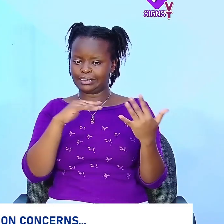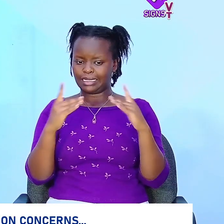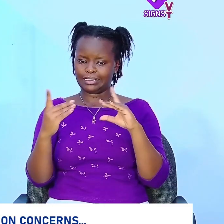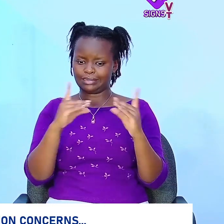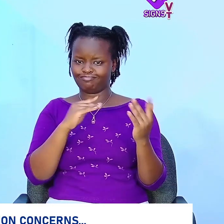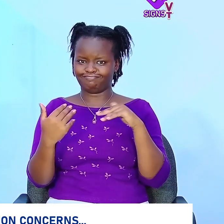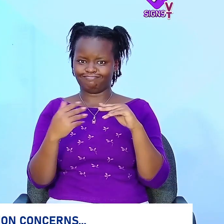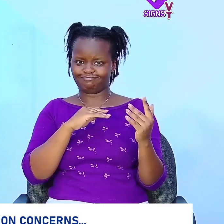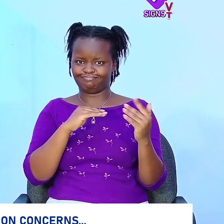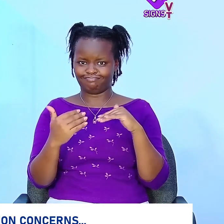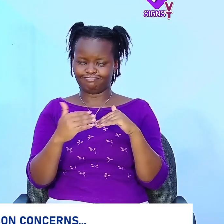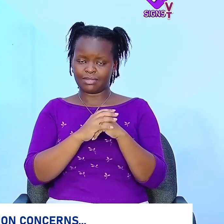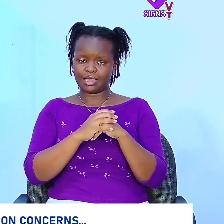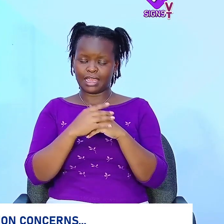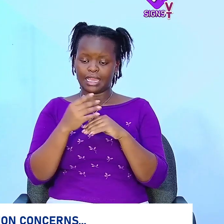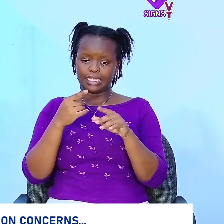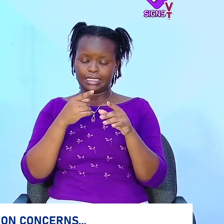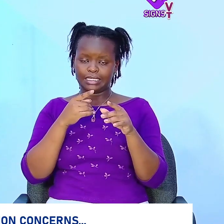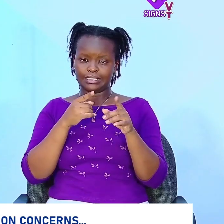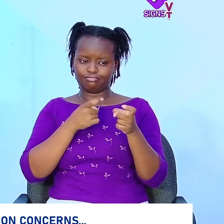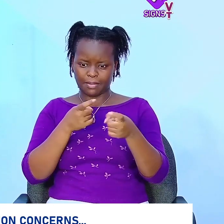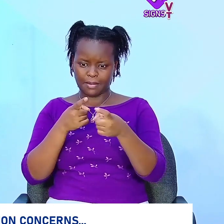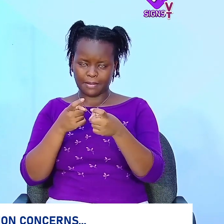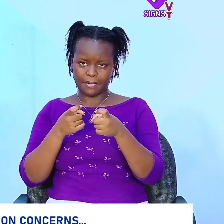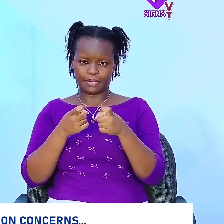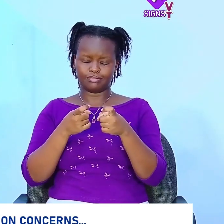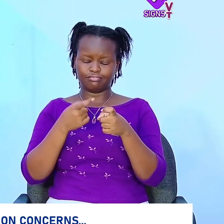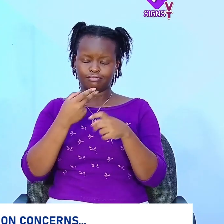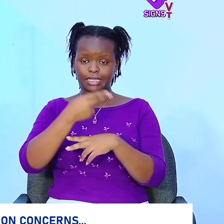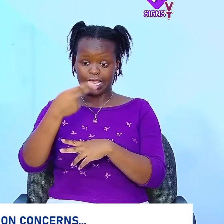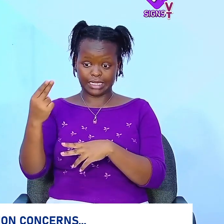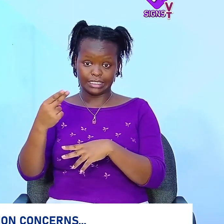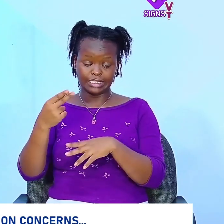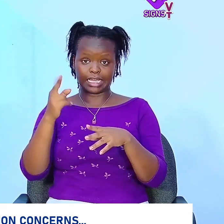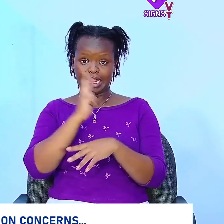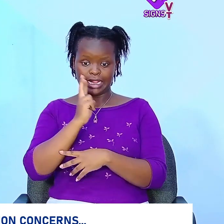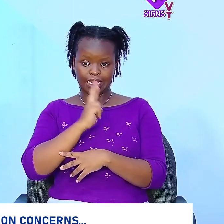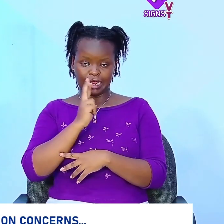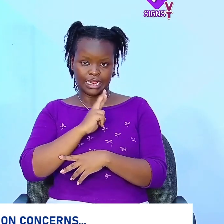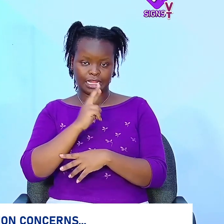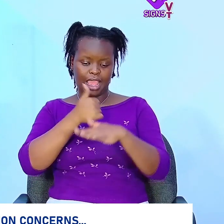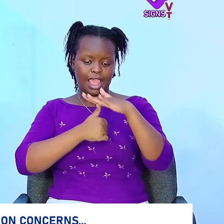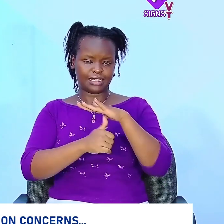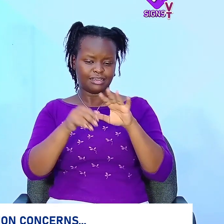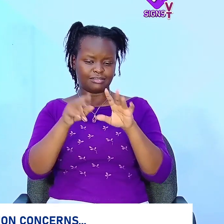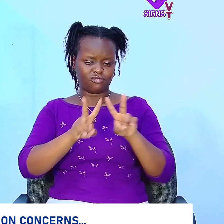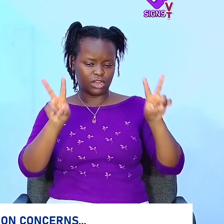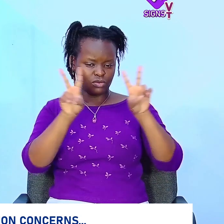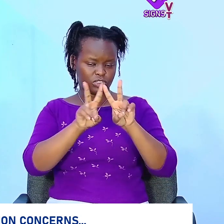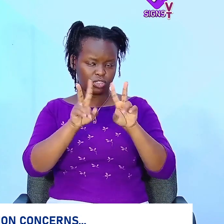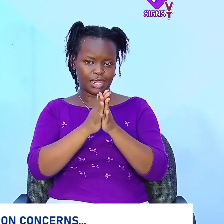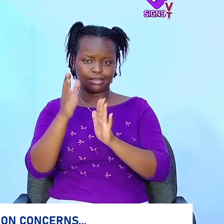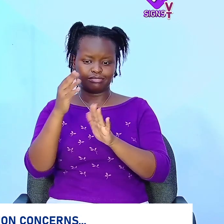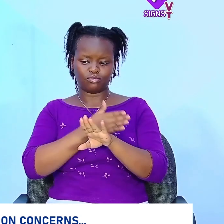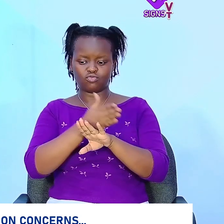enterprises, with critics highlighting potential risks of undervaluation and misuse of public